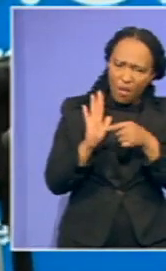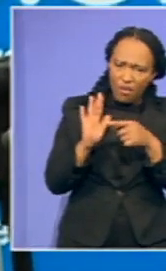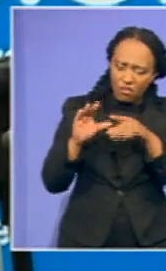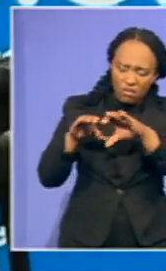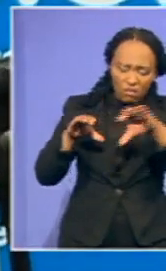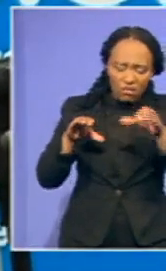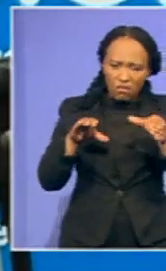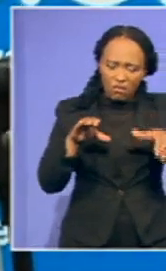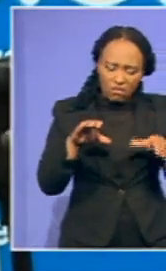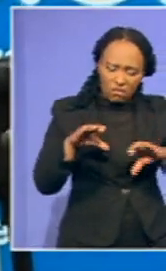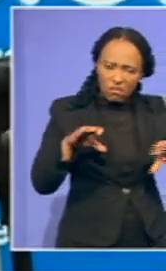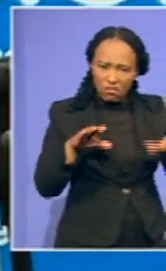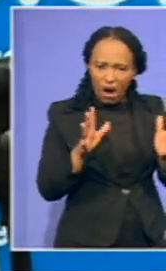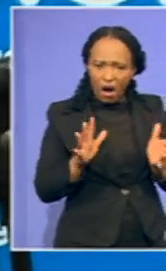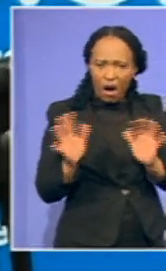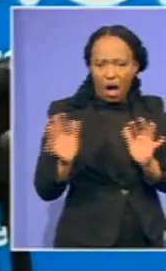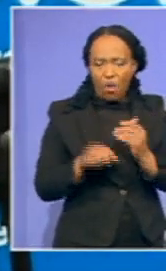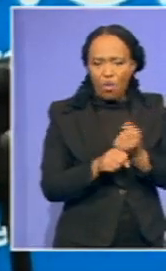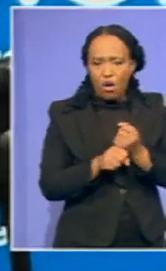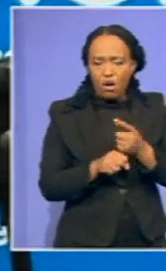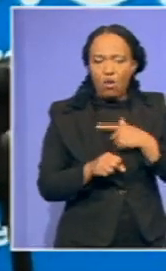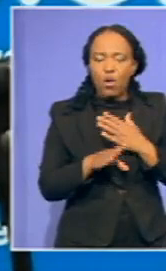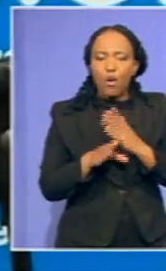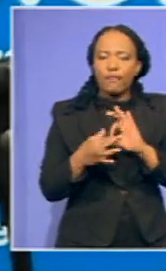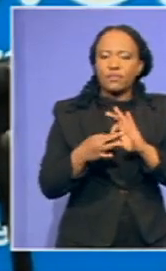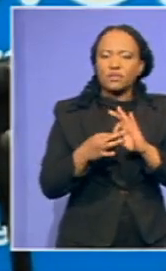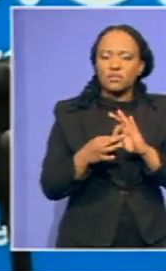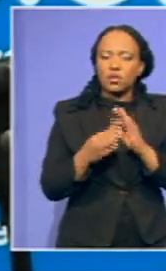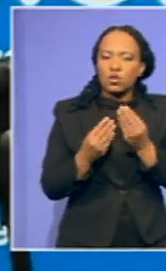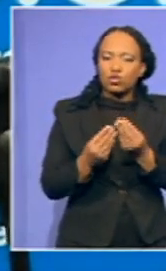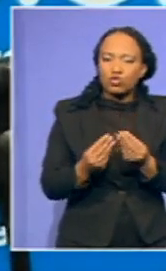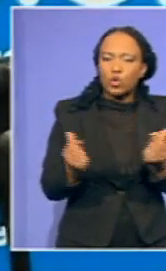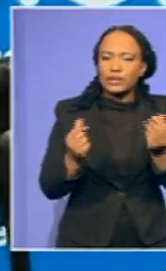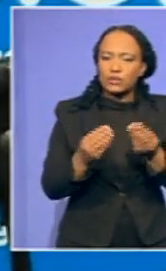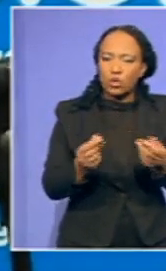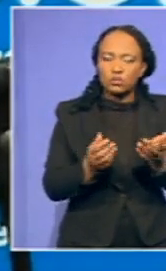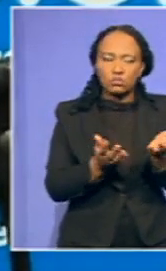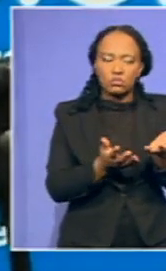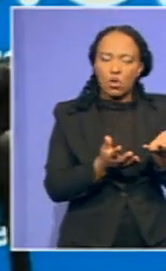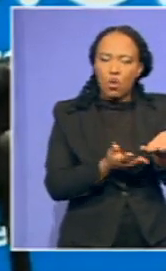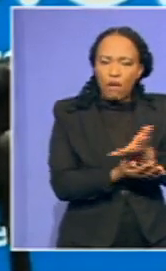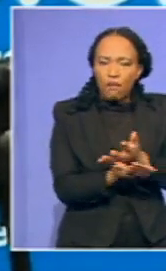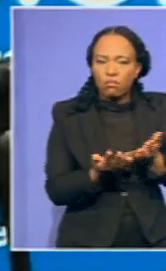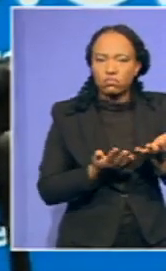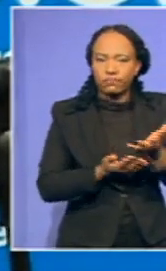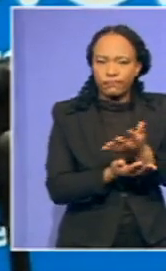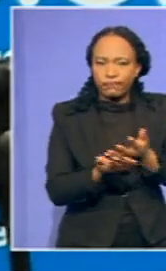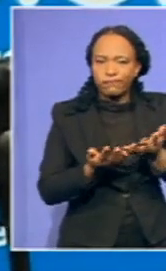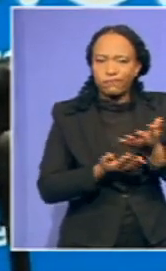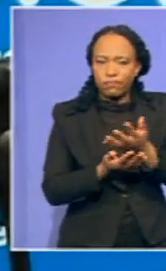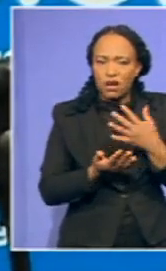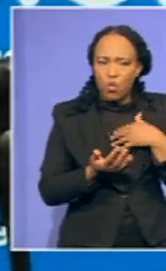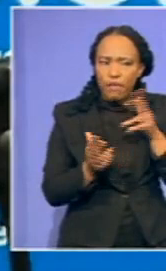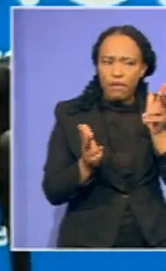work. And we're working together. As we work together, we're eliminating solutions. So it's important then to put on record that we have been having